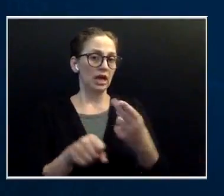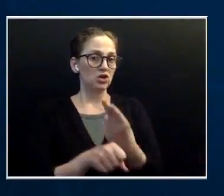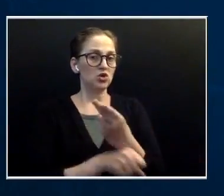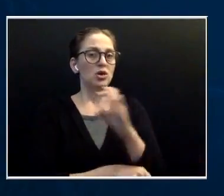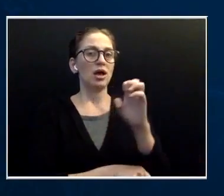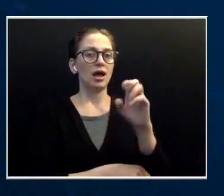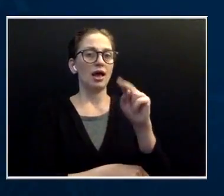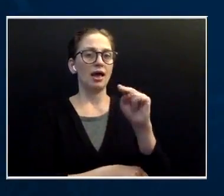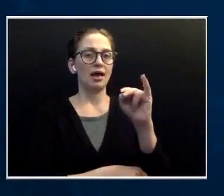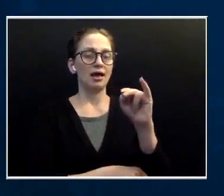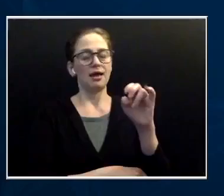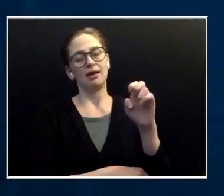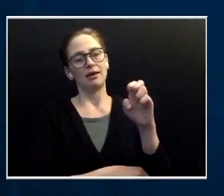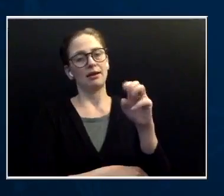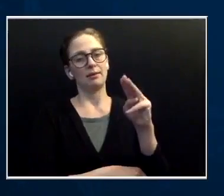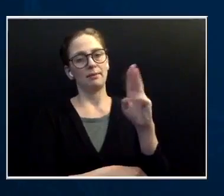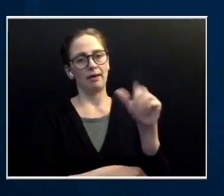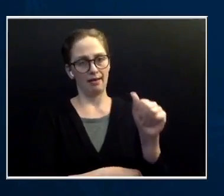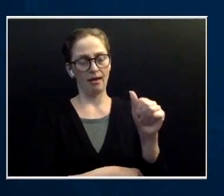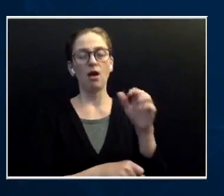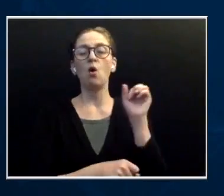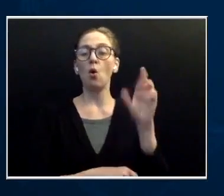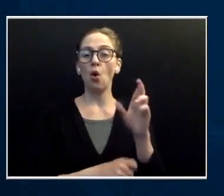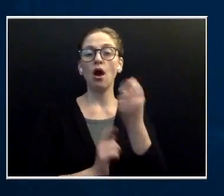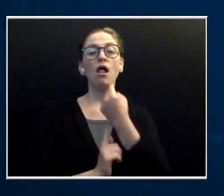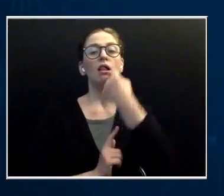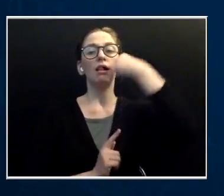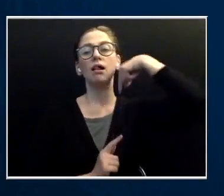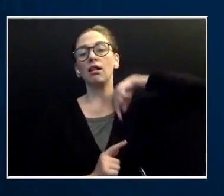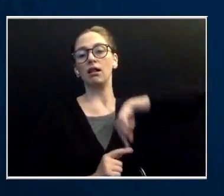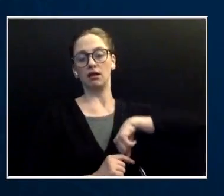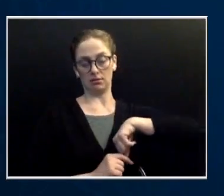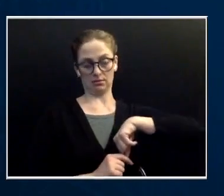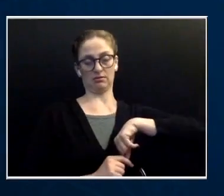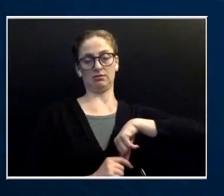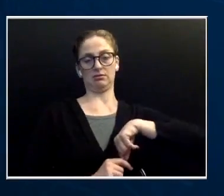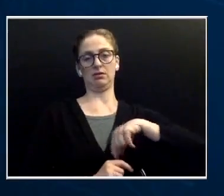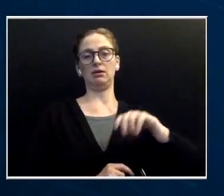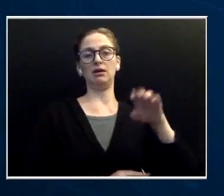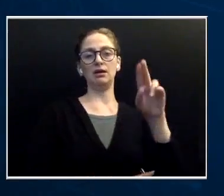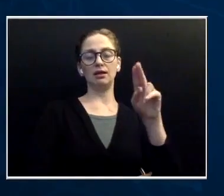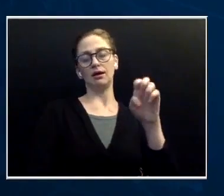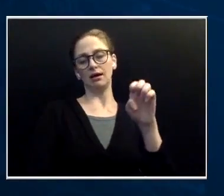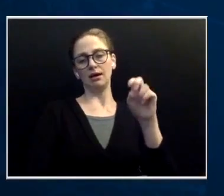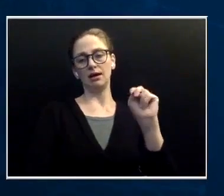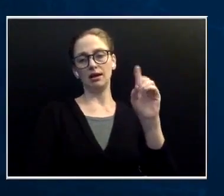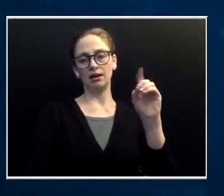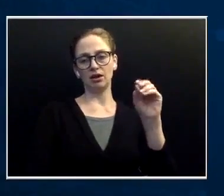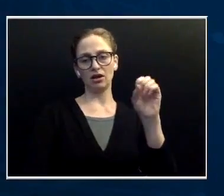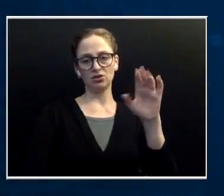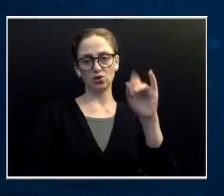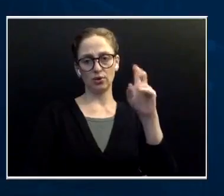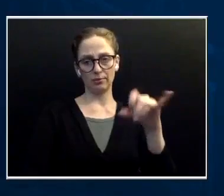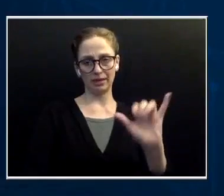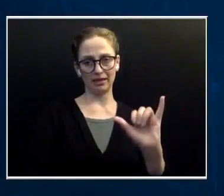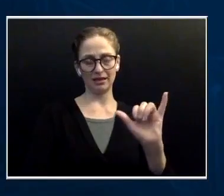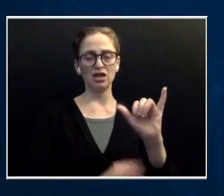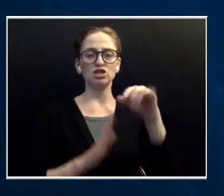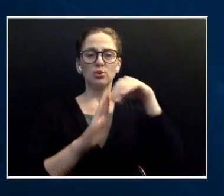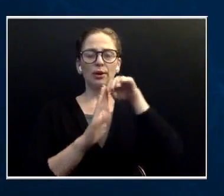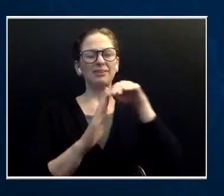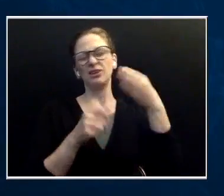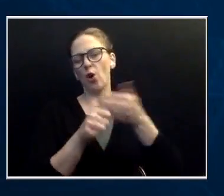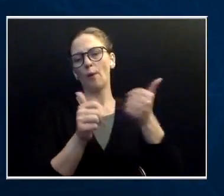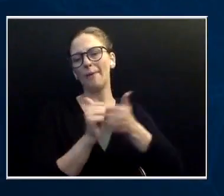endoscopy. So we go from the mouth all the way down to the stomach. We pass the stomach and we start to infuse actually the fecal material in